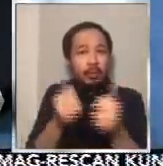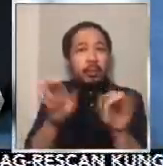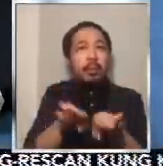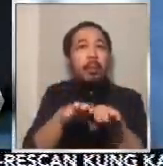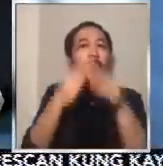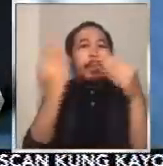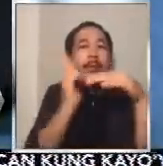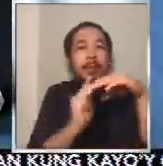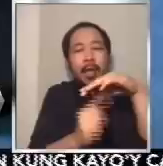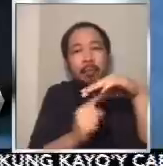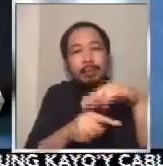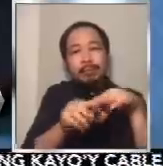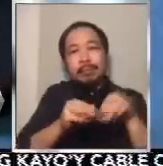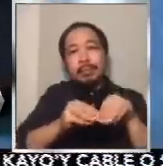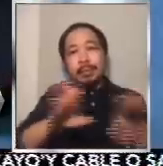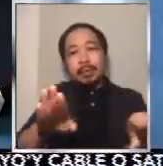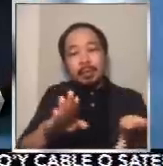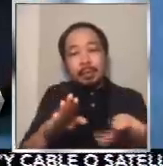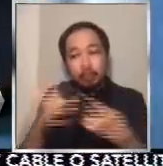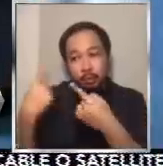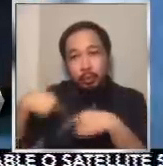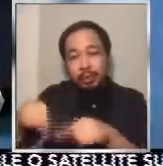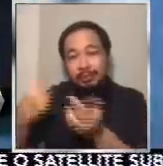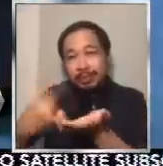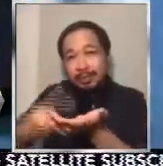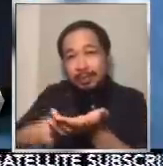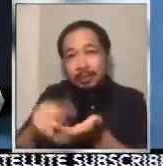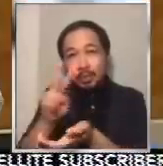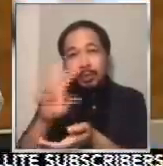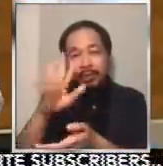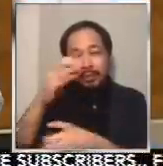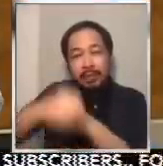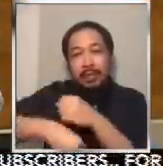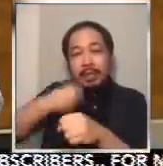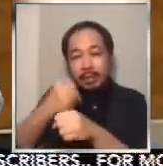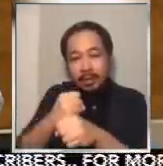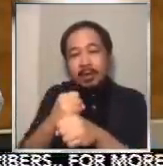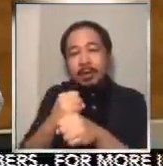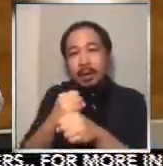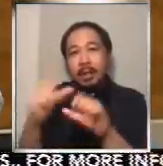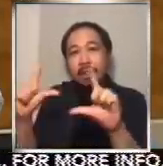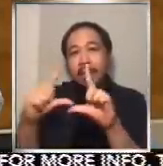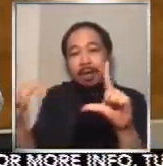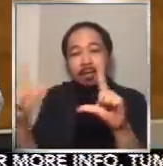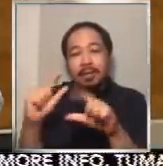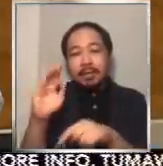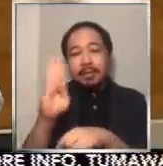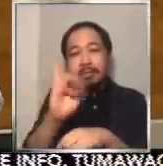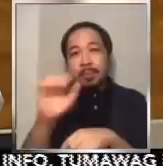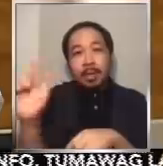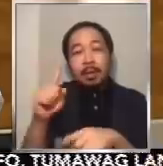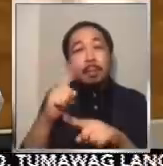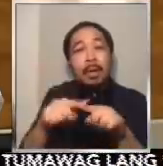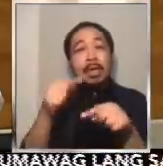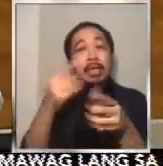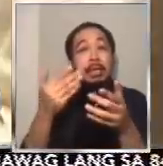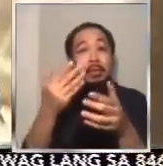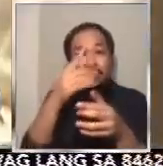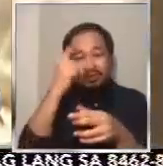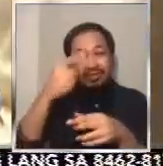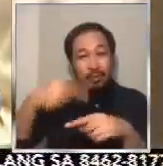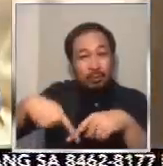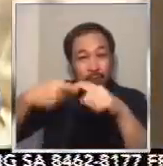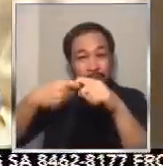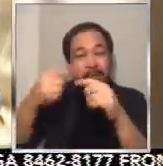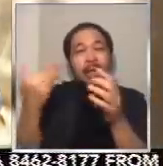ABS-CBN habang dinidinig ang mas mahabang 25-year franchise bill. Pero dahil iniatras, back to square one ang pagdinig. And